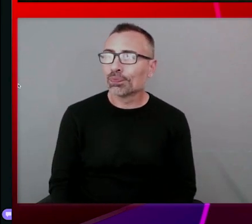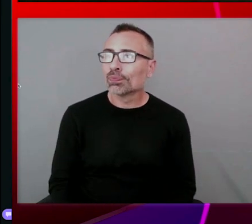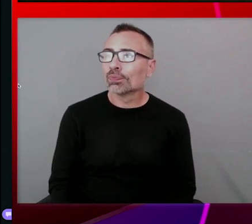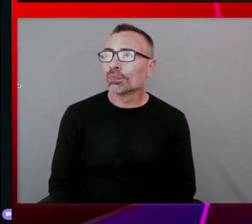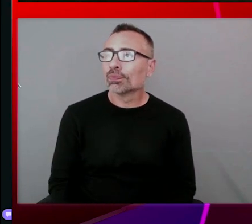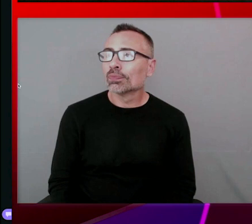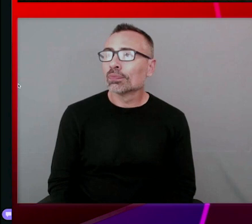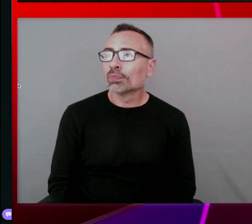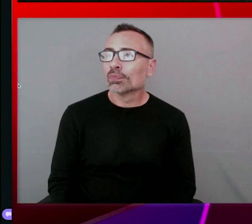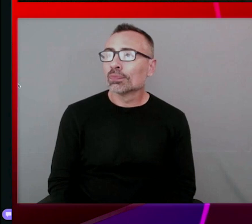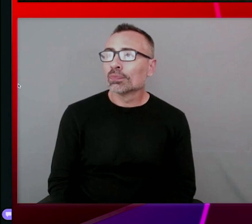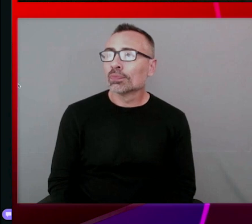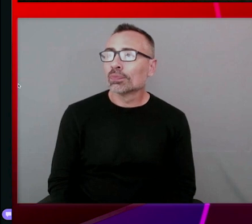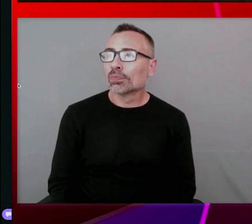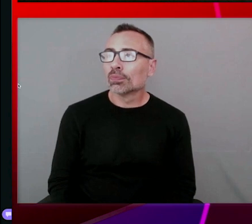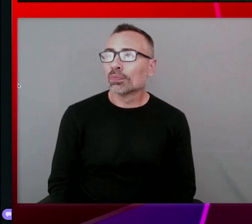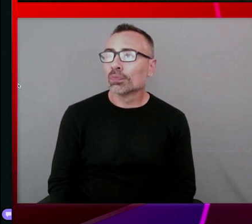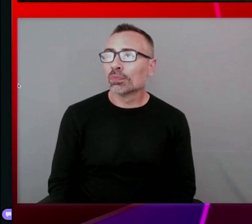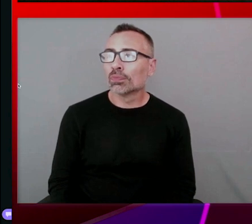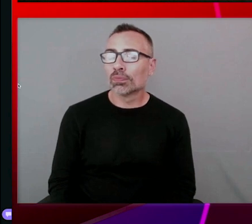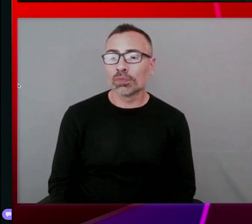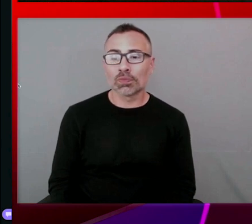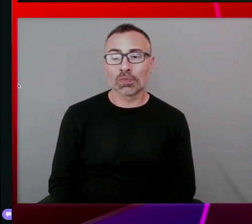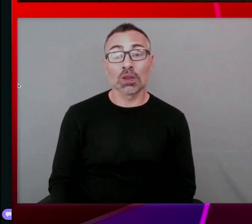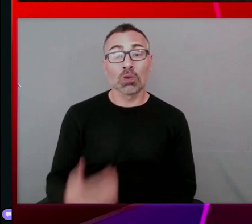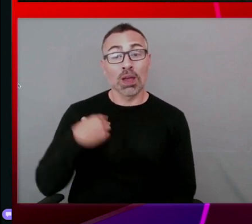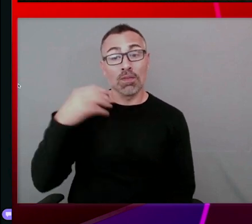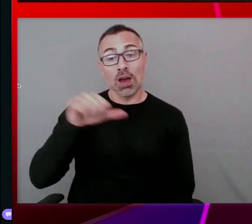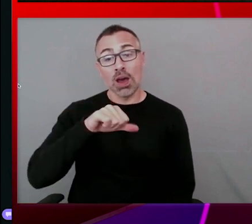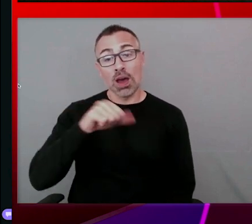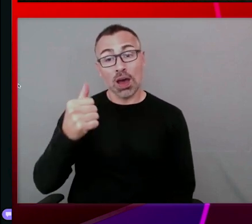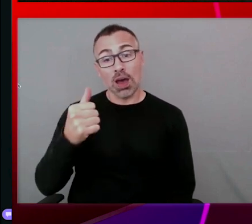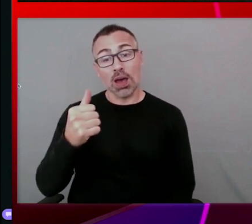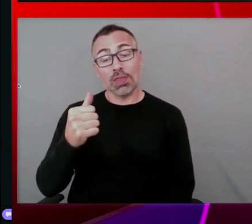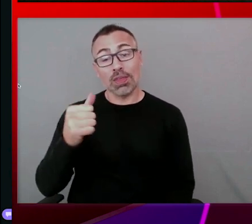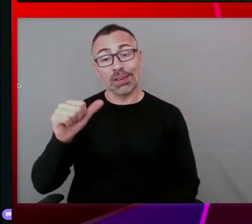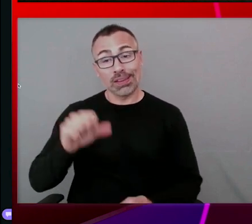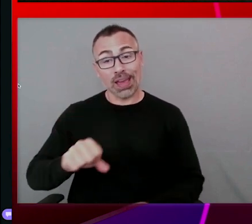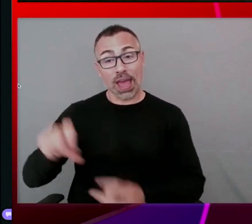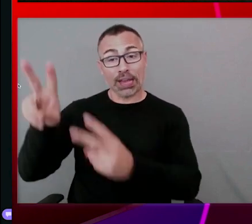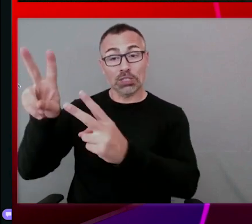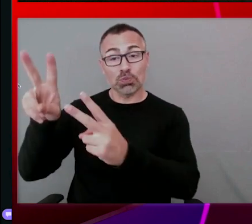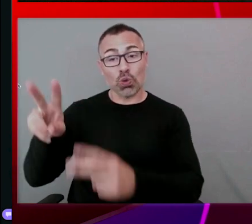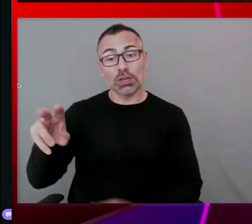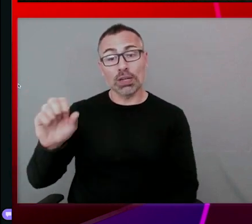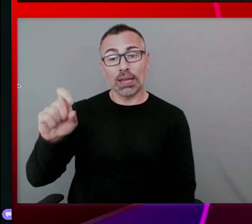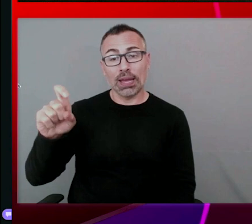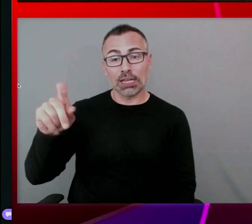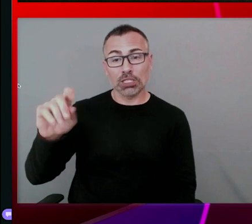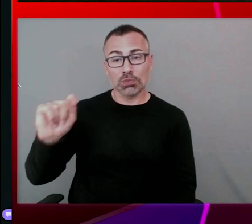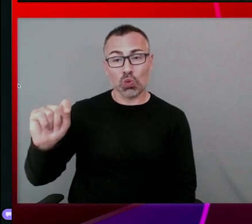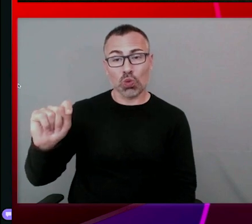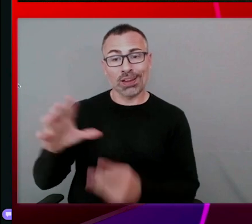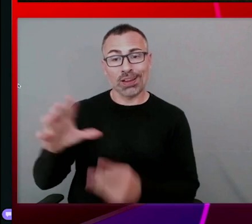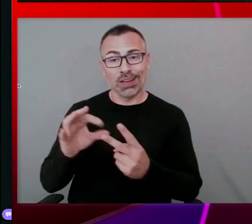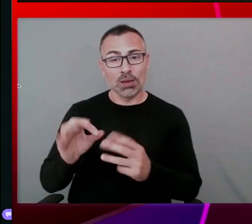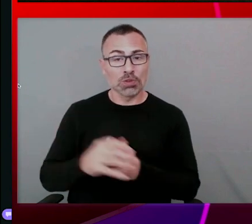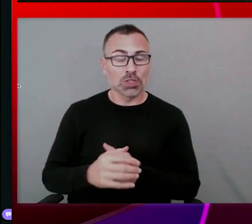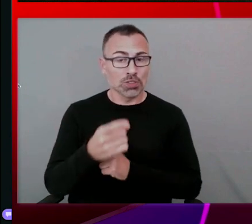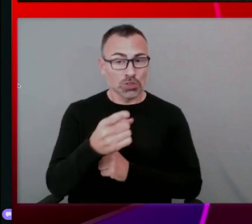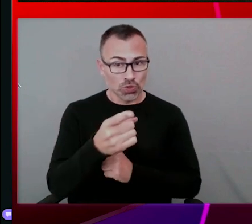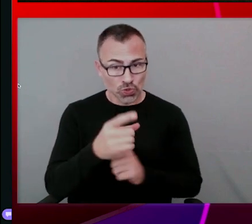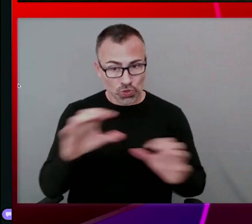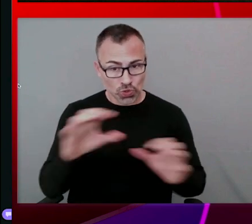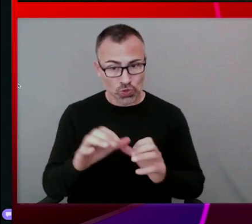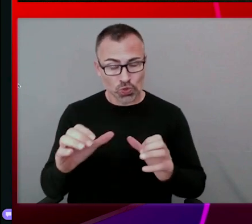On top of it, we also have other export options, right? So you can also go and export these steps directly to S3 if you wanted